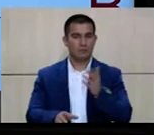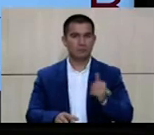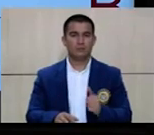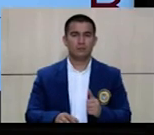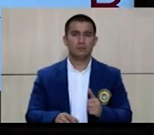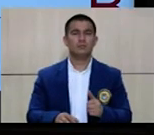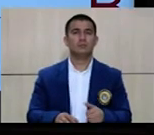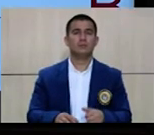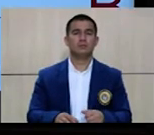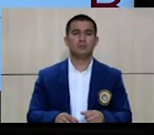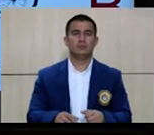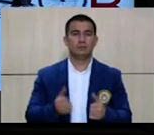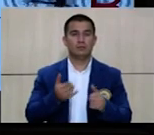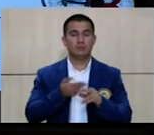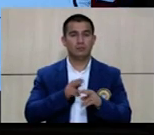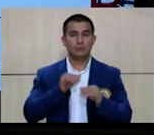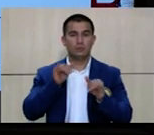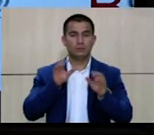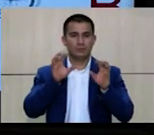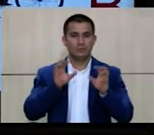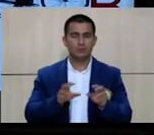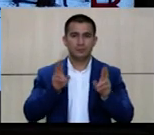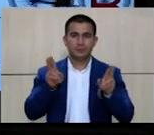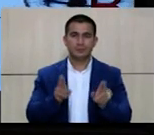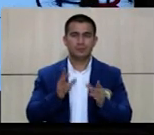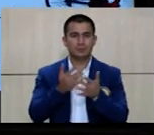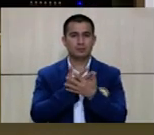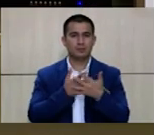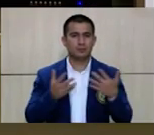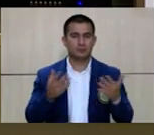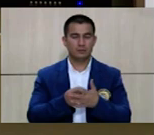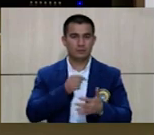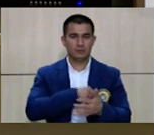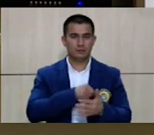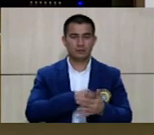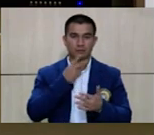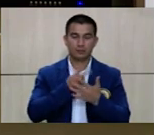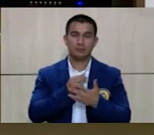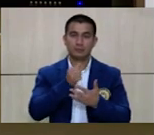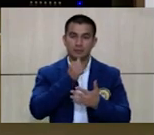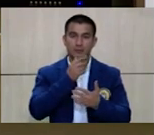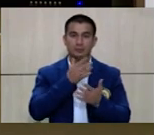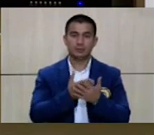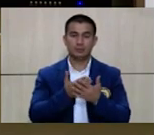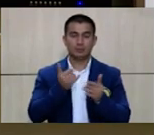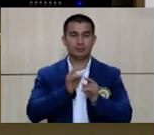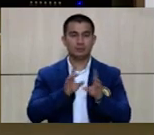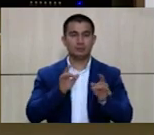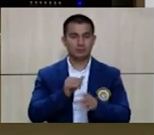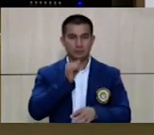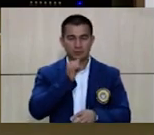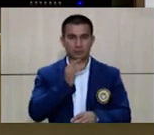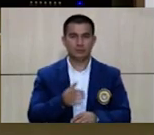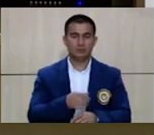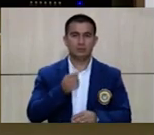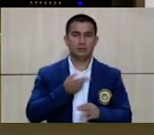Keling, shu qonuniyat va qoidalarni qo'llagan holda bugun masala yechishni o'rganib chiqaylik.